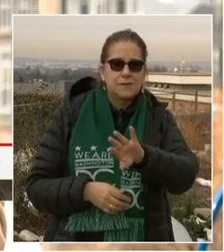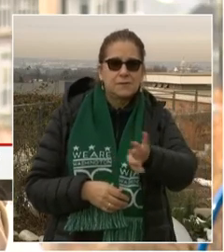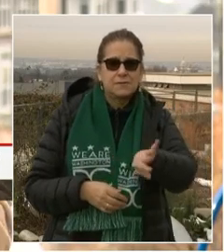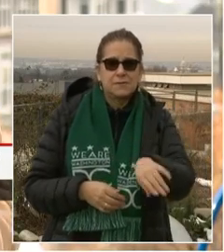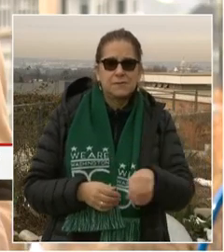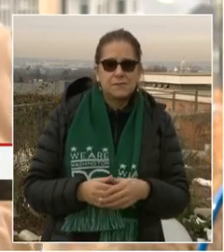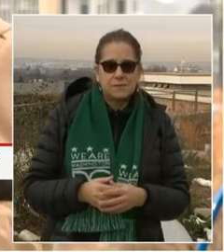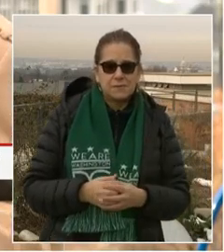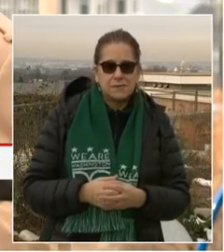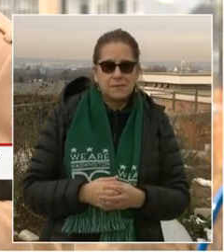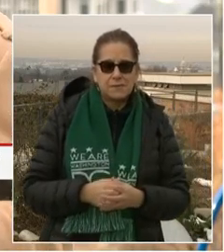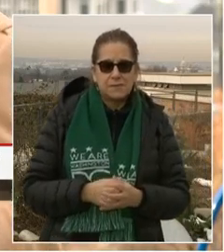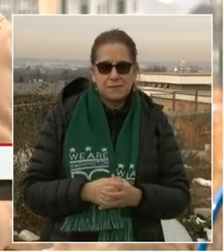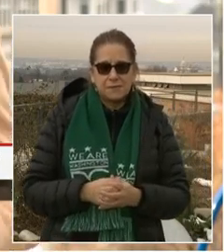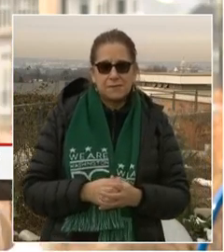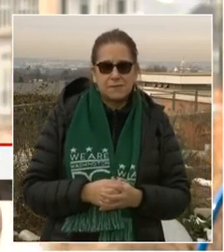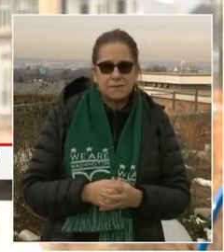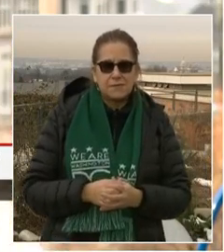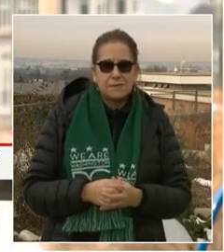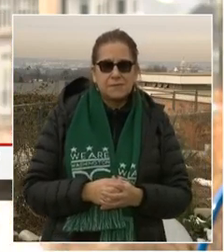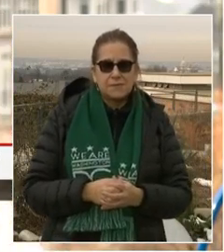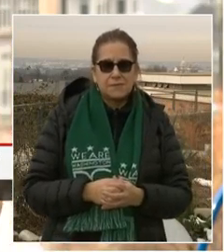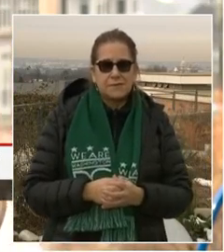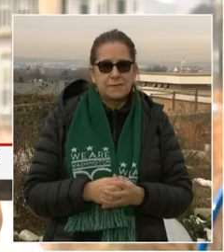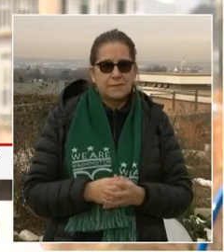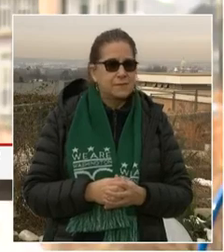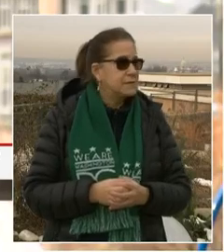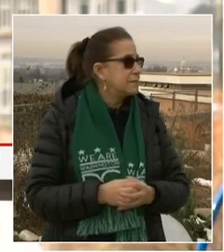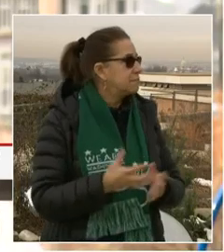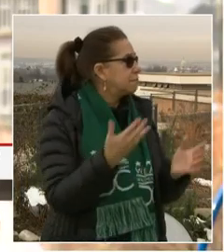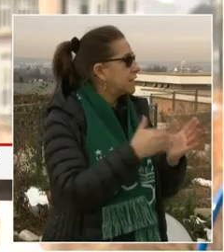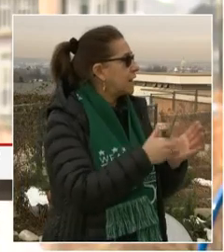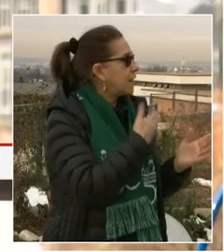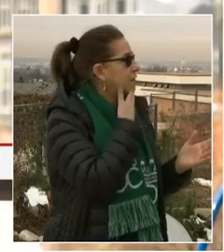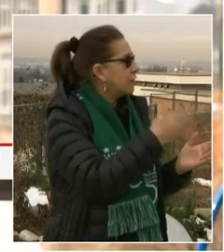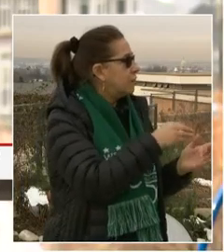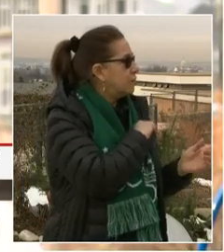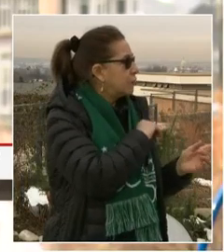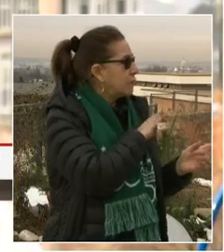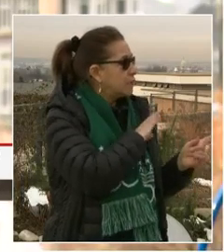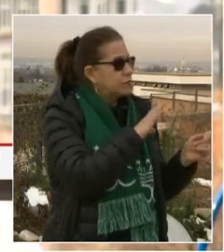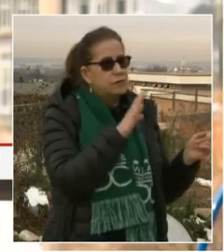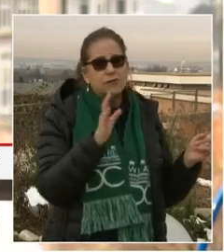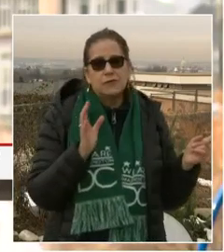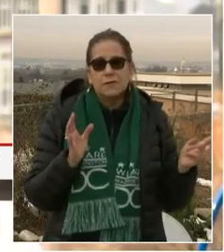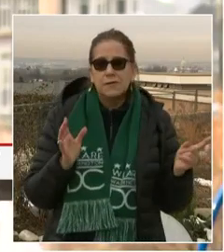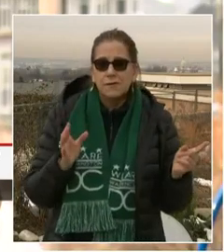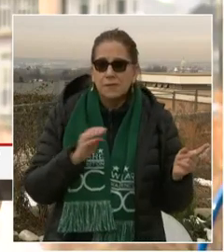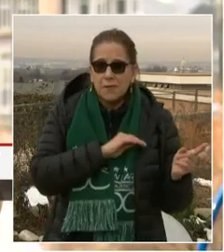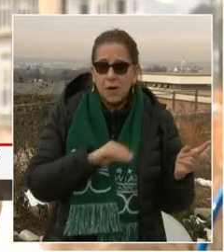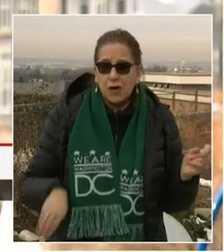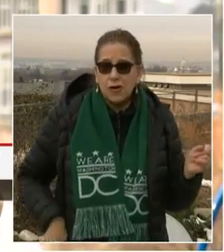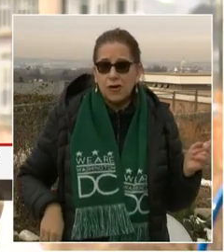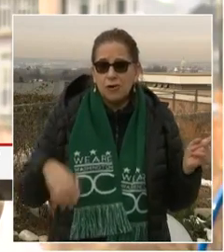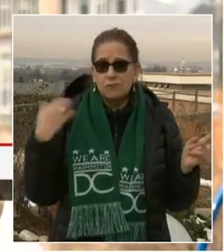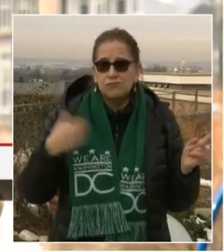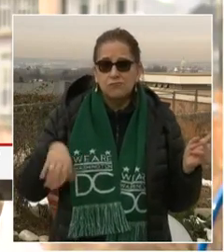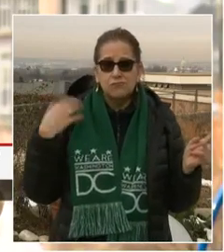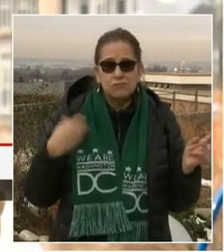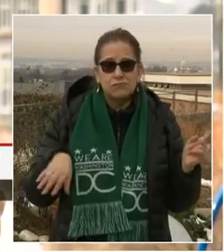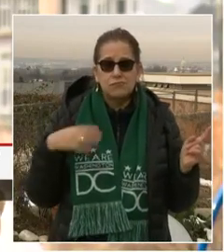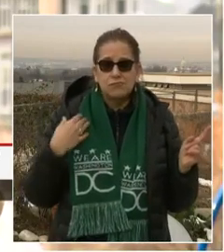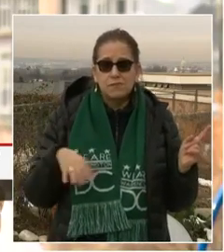Martha's Table, I would like to thank once more Mayor Bowser, Deputy Mayor Farchicchio, the Office of the Deputy Mayor for Planning and Economic